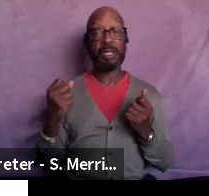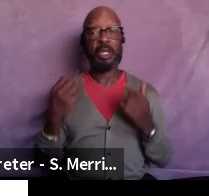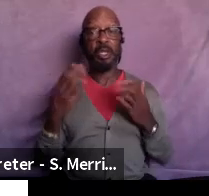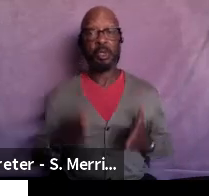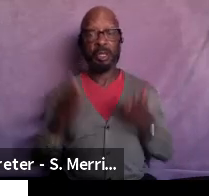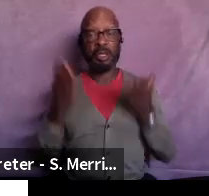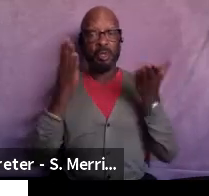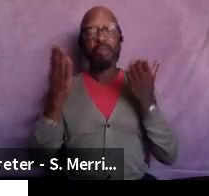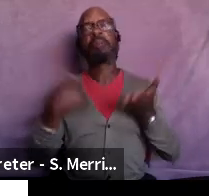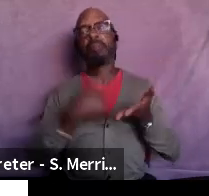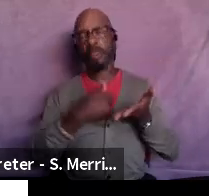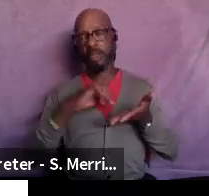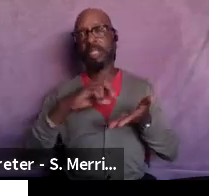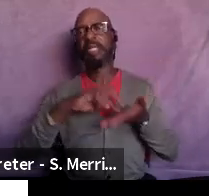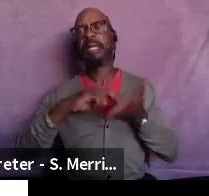them.